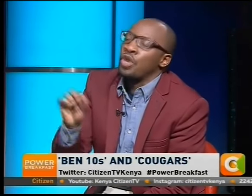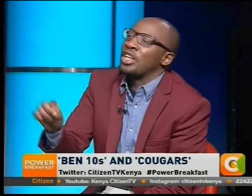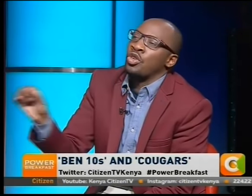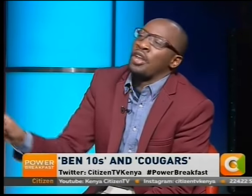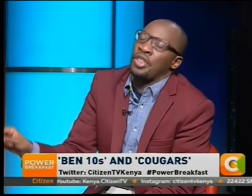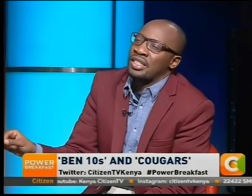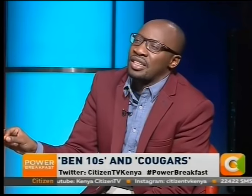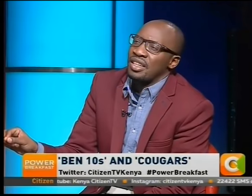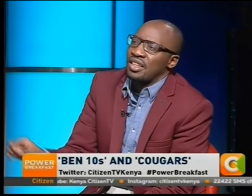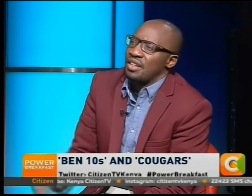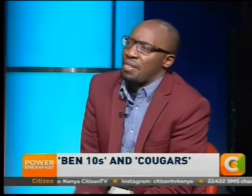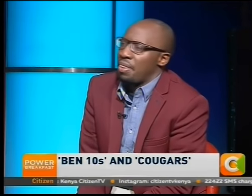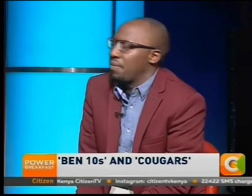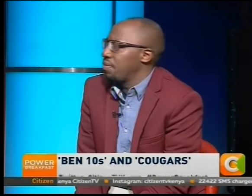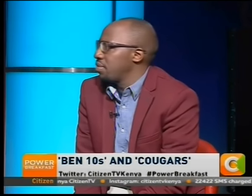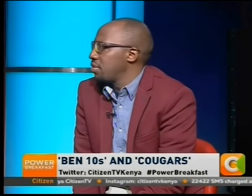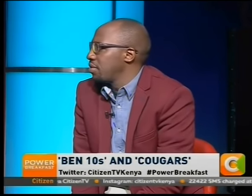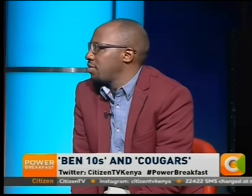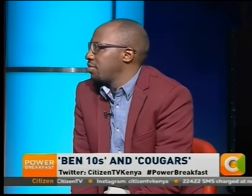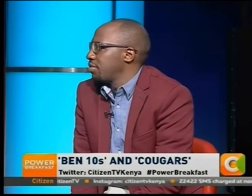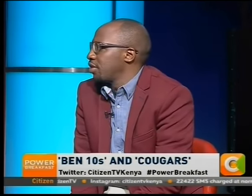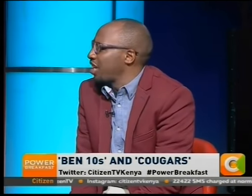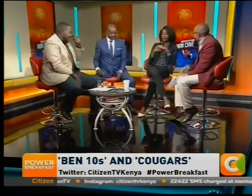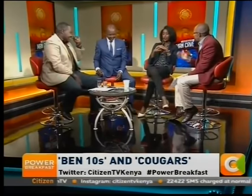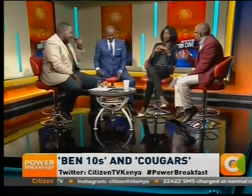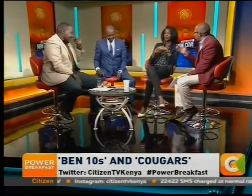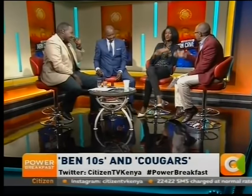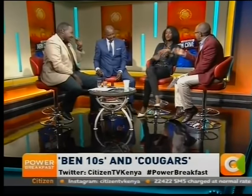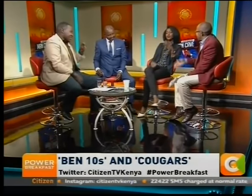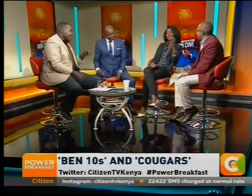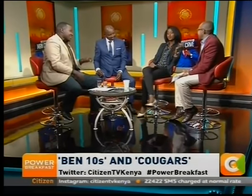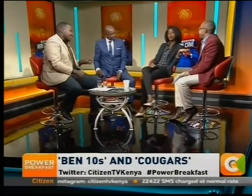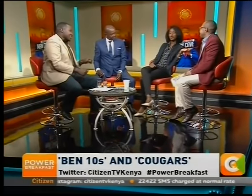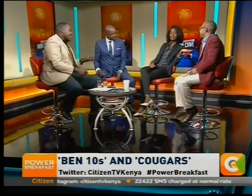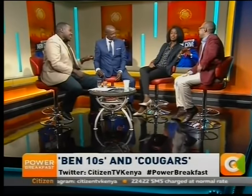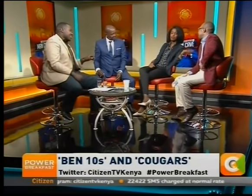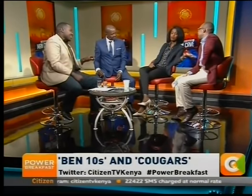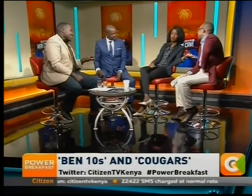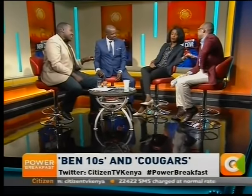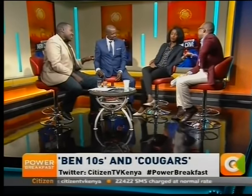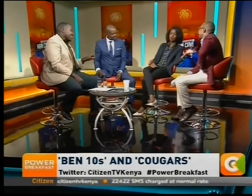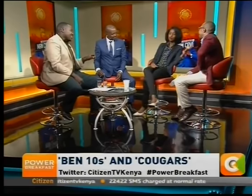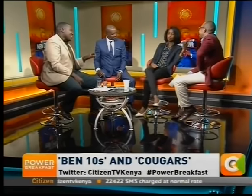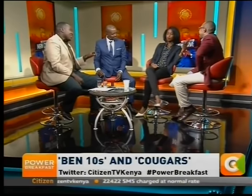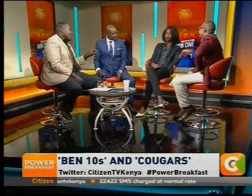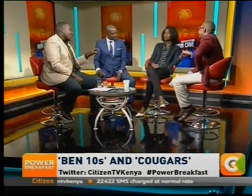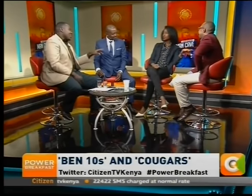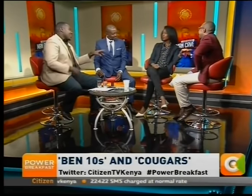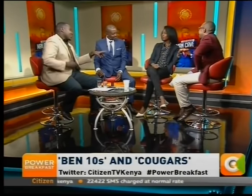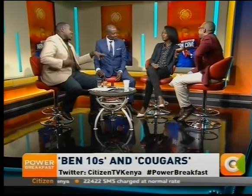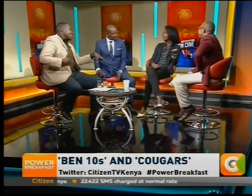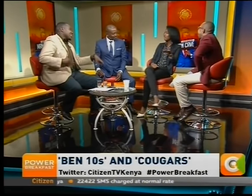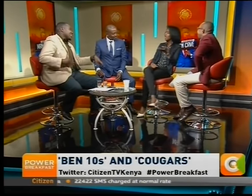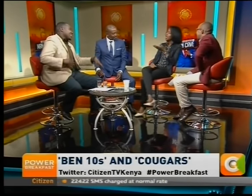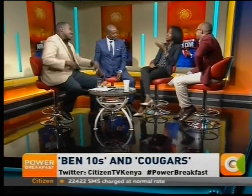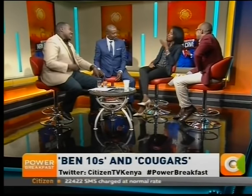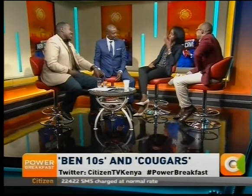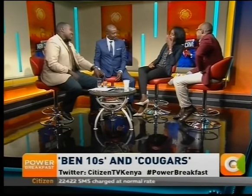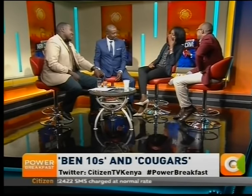risky way to run things. Uh-huh. Just to finish my point. When it came in quarters. You guy, you know you're that guy for commenting on everything. Okay,